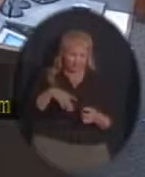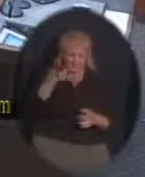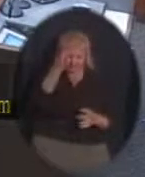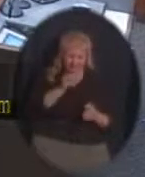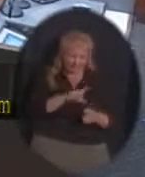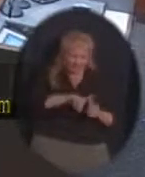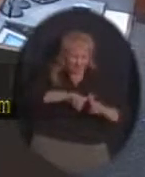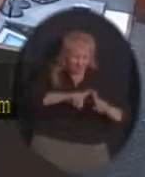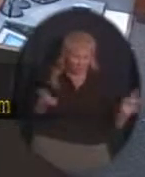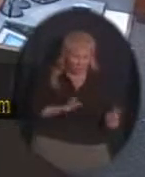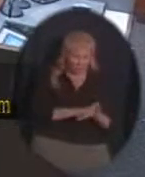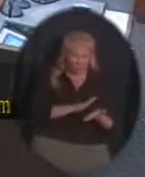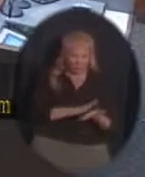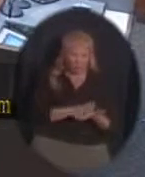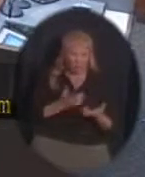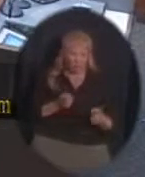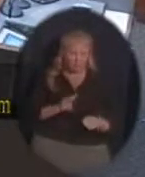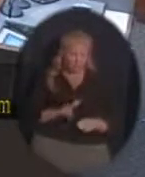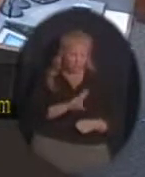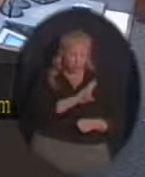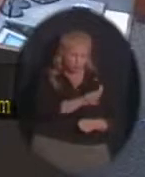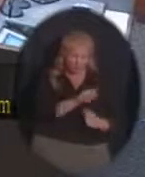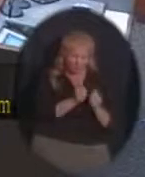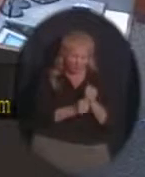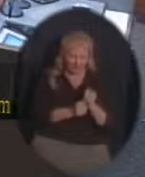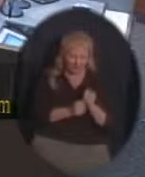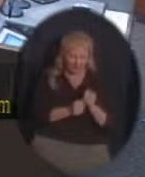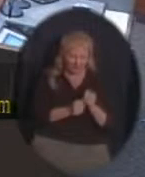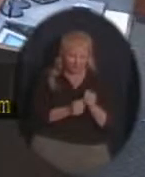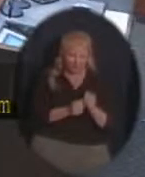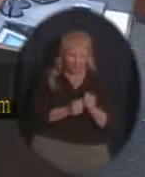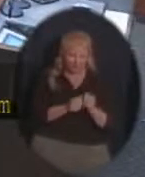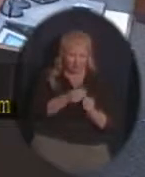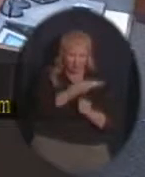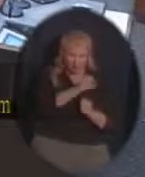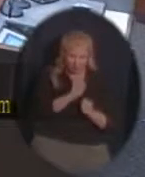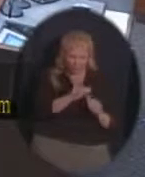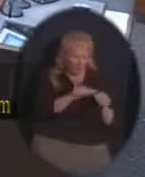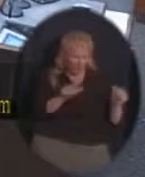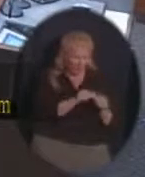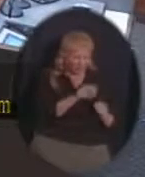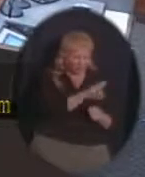the 4 high school attendance areas. That's just a request on my part.